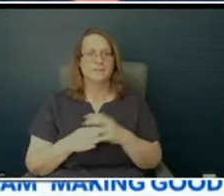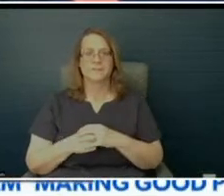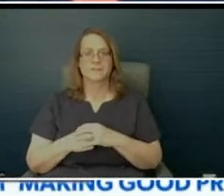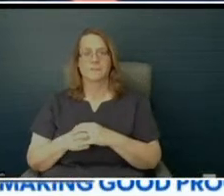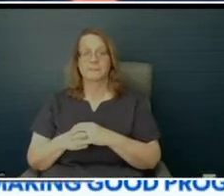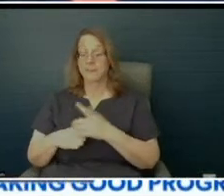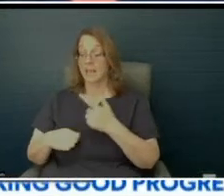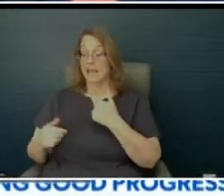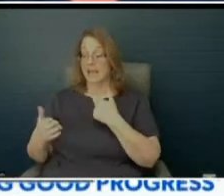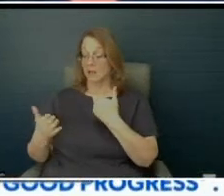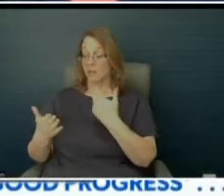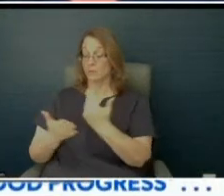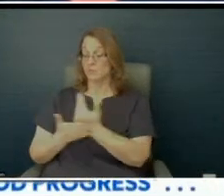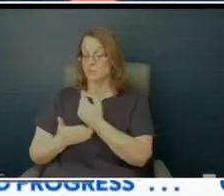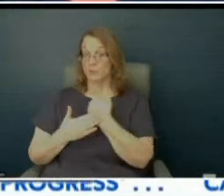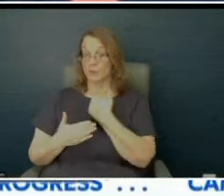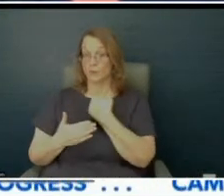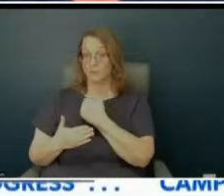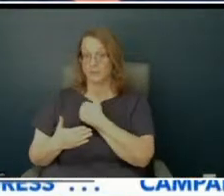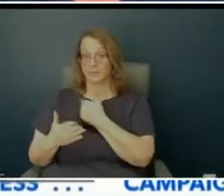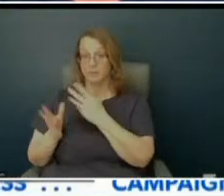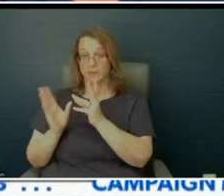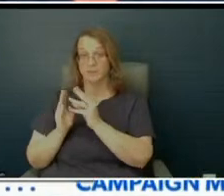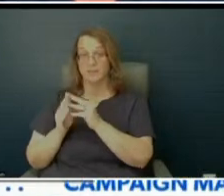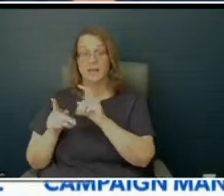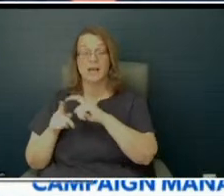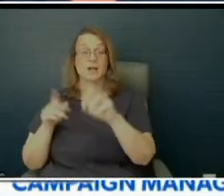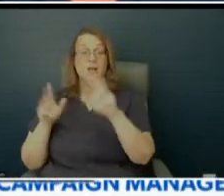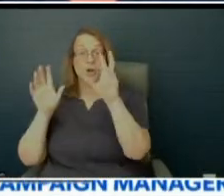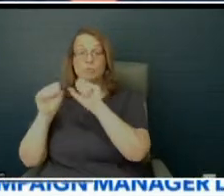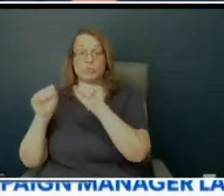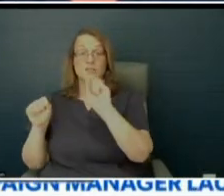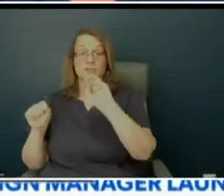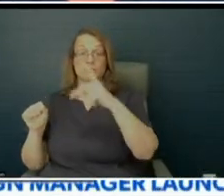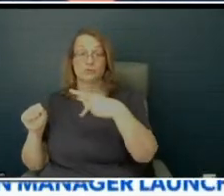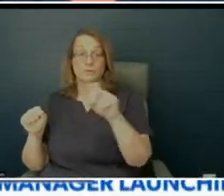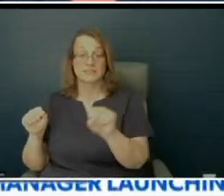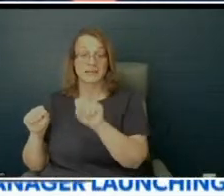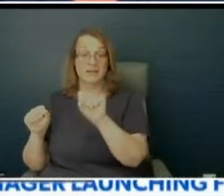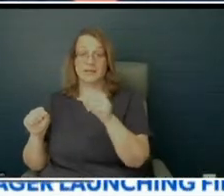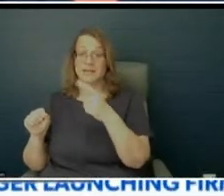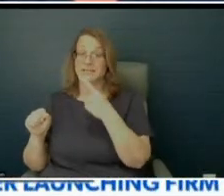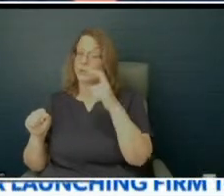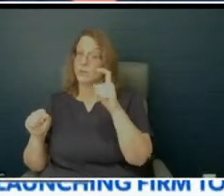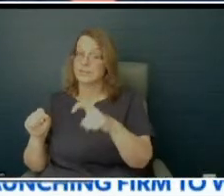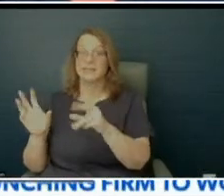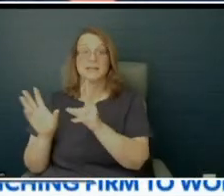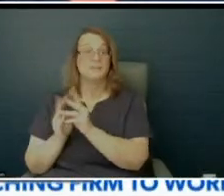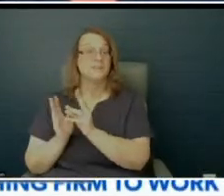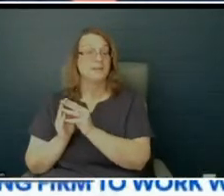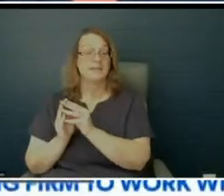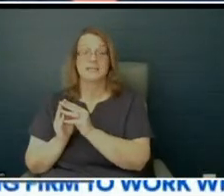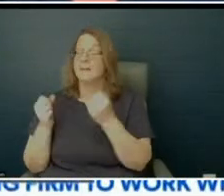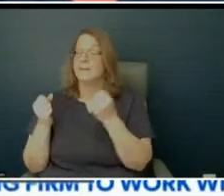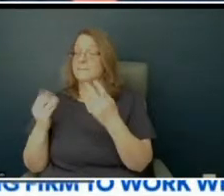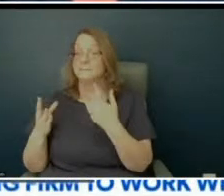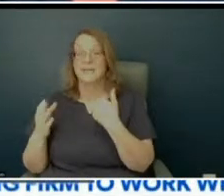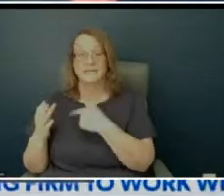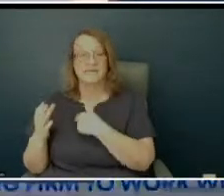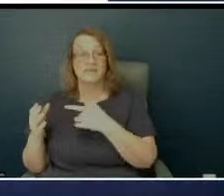on Saturday and said, we've got to have a meeting. There's many of us that feel like this election has been